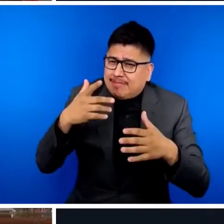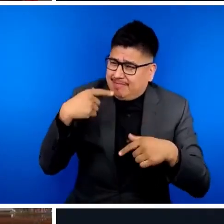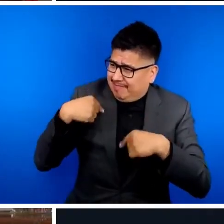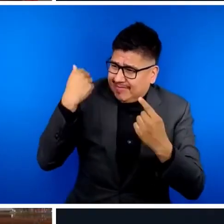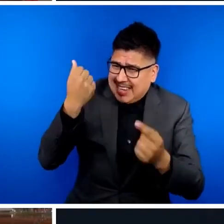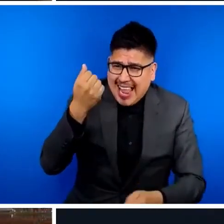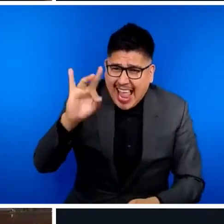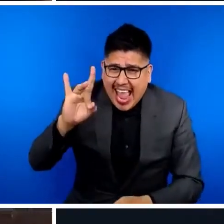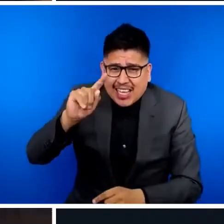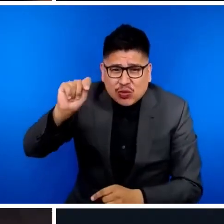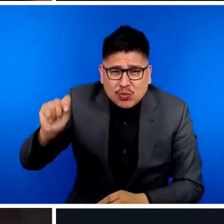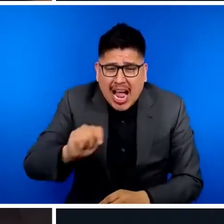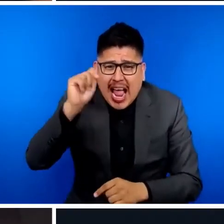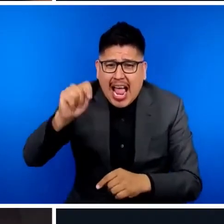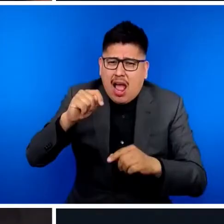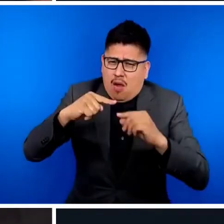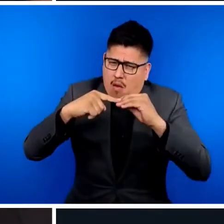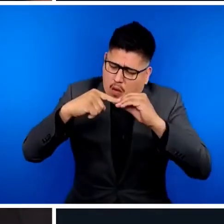globe.